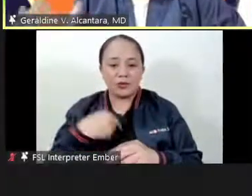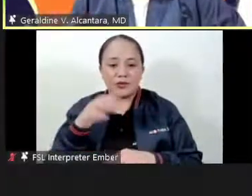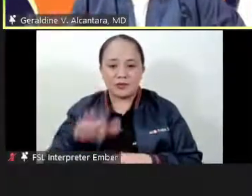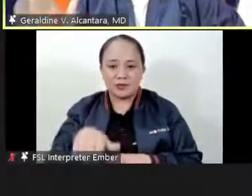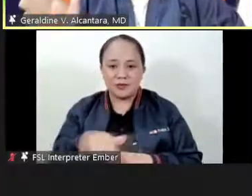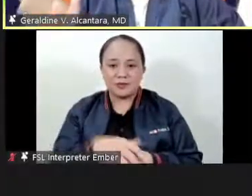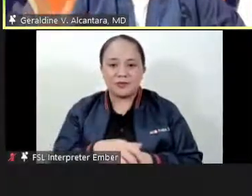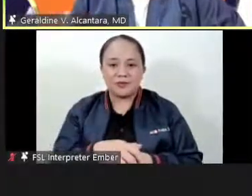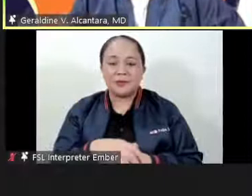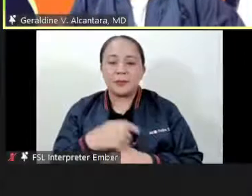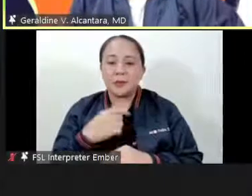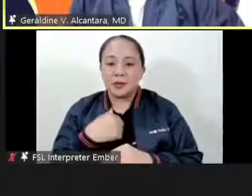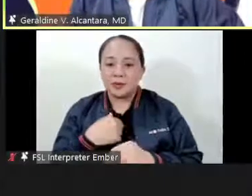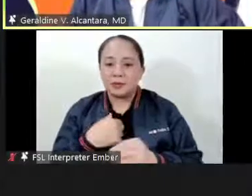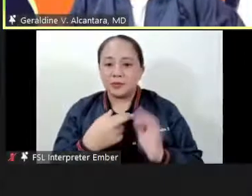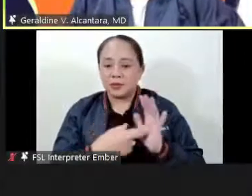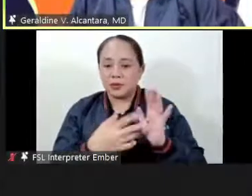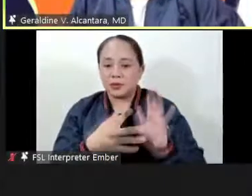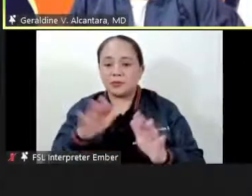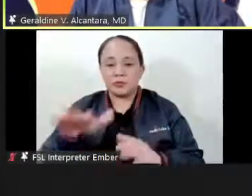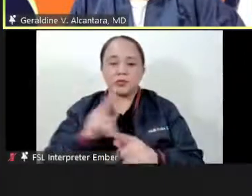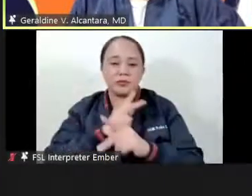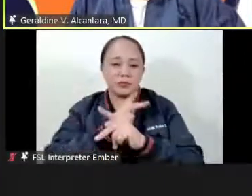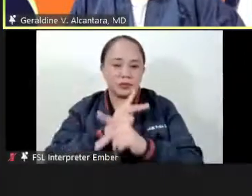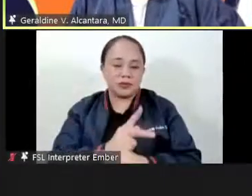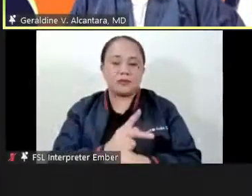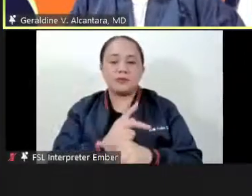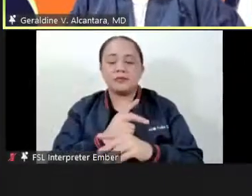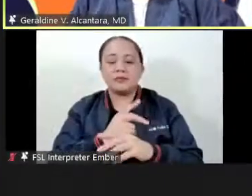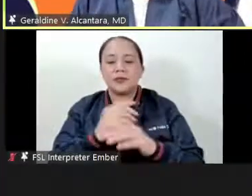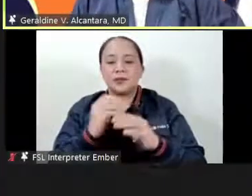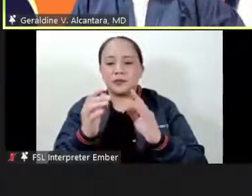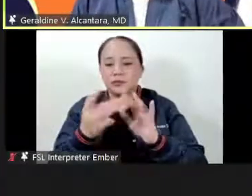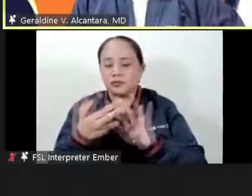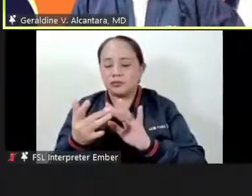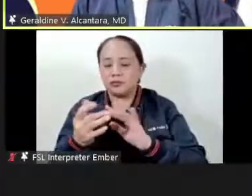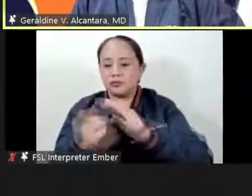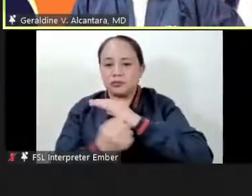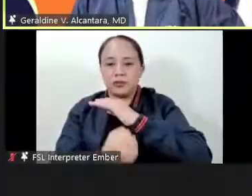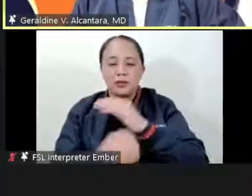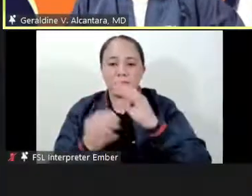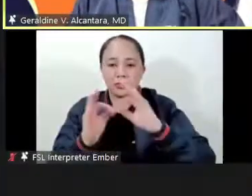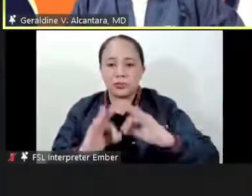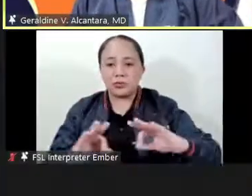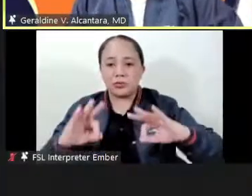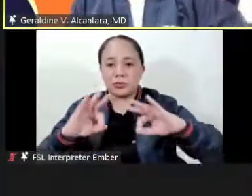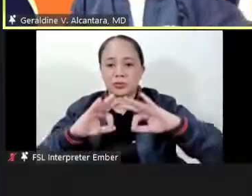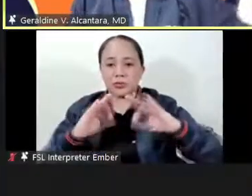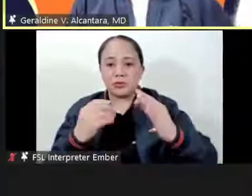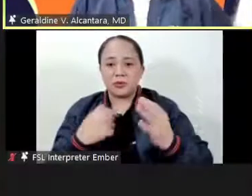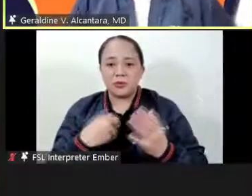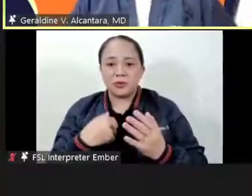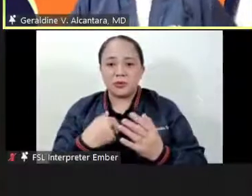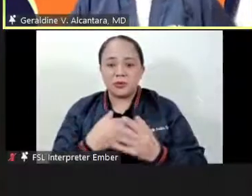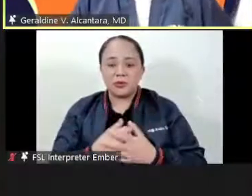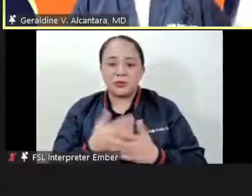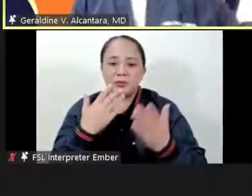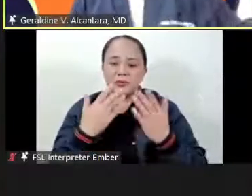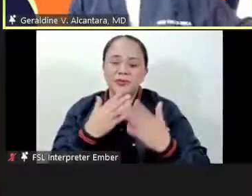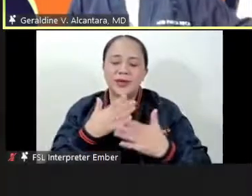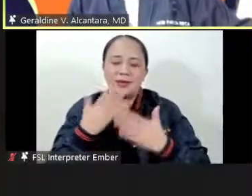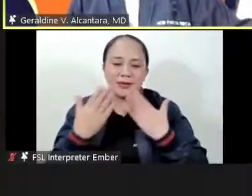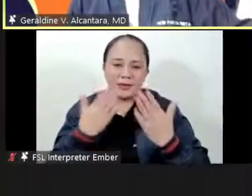On behalf of Child Protection Network Foundation and UNICEF, we are deeply grateful for your support.